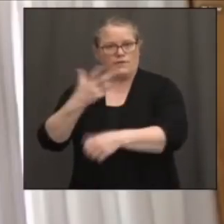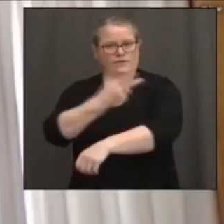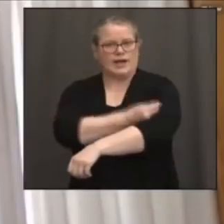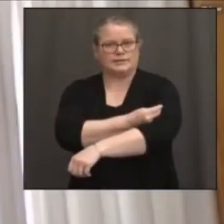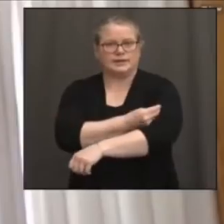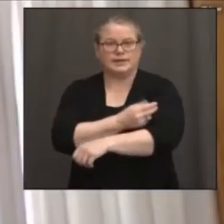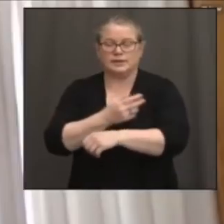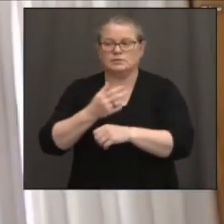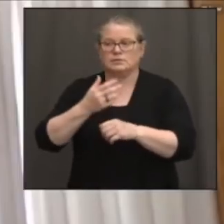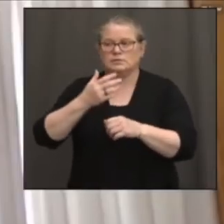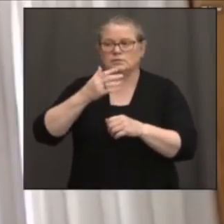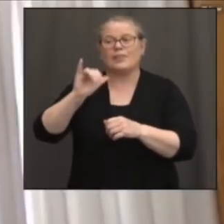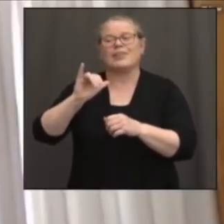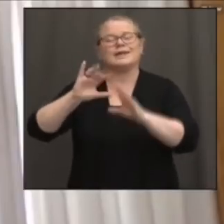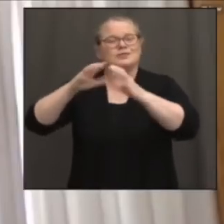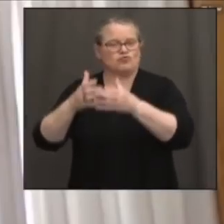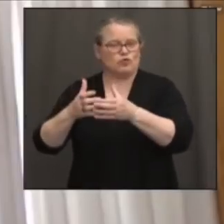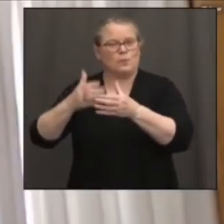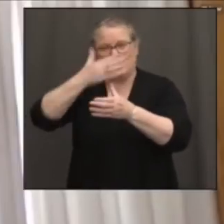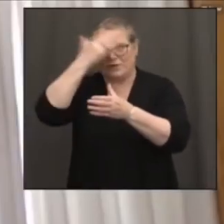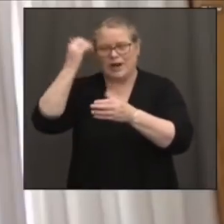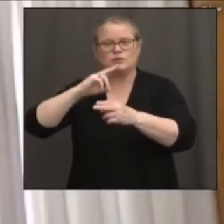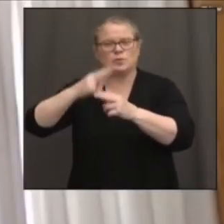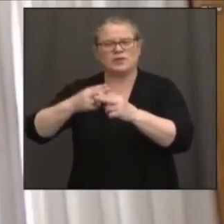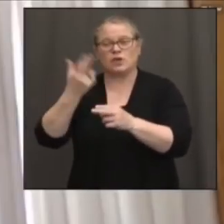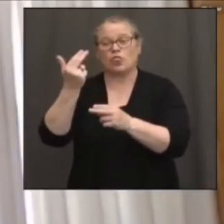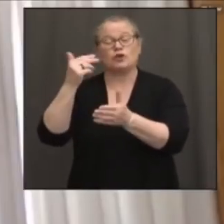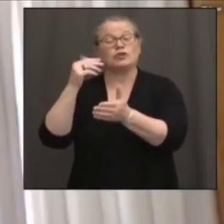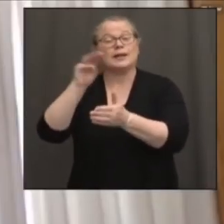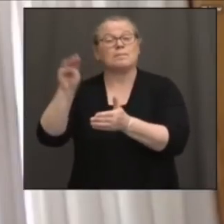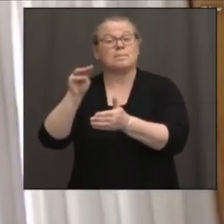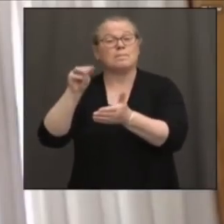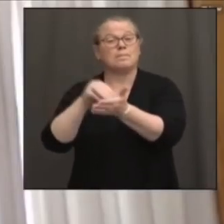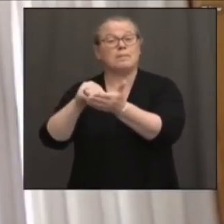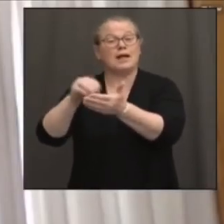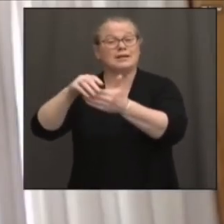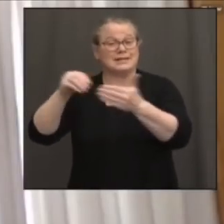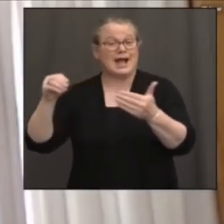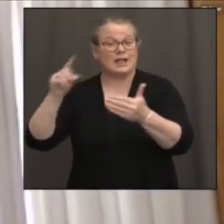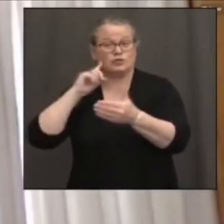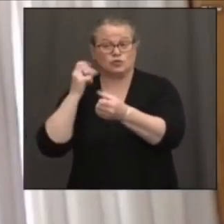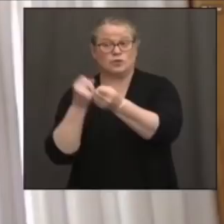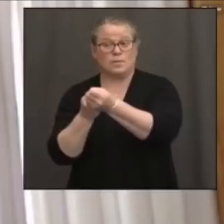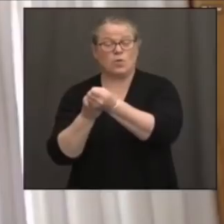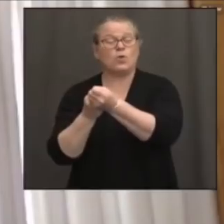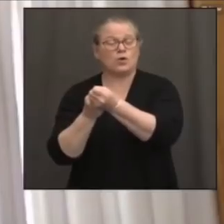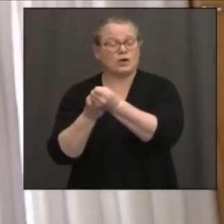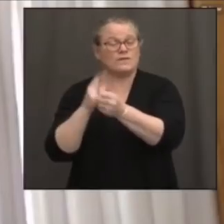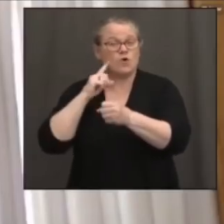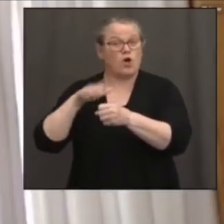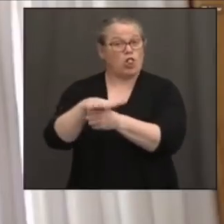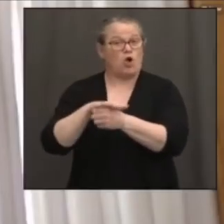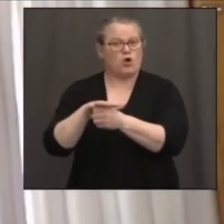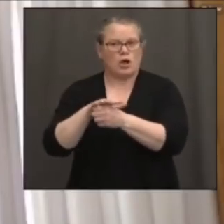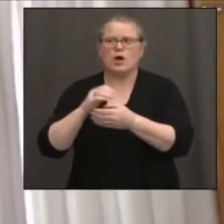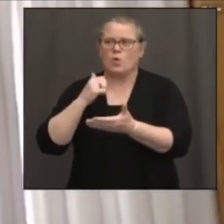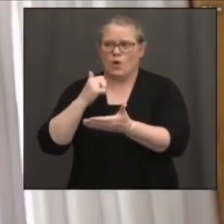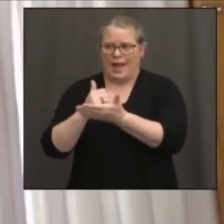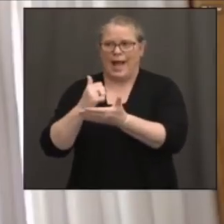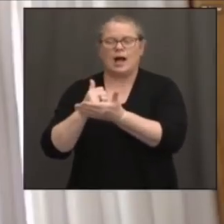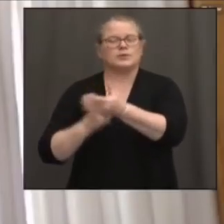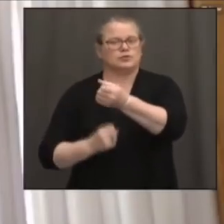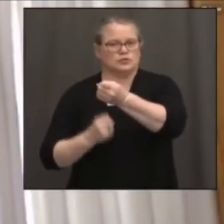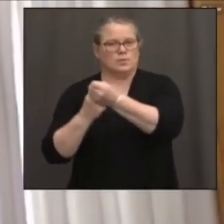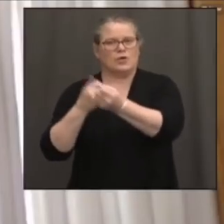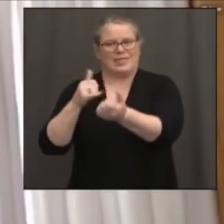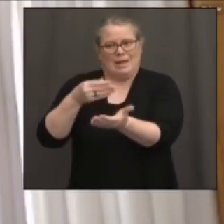$13 million of support for local vaccination efforts is helping to support homebound vaccination programs. And